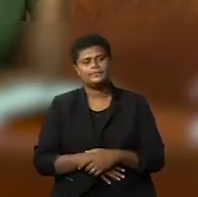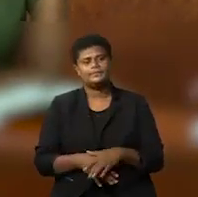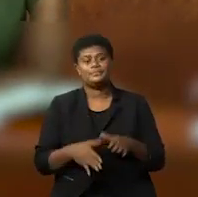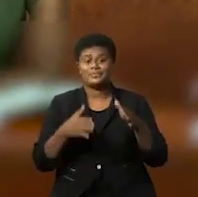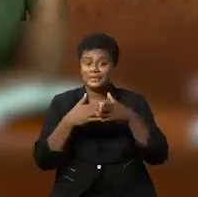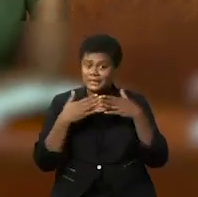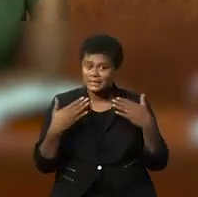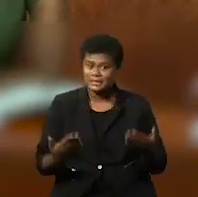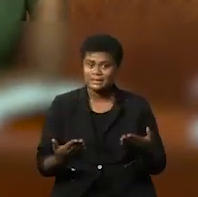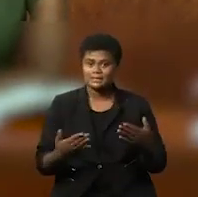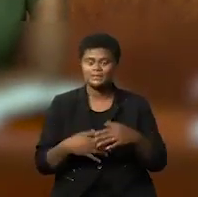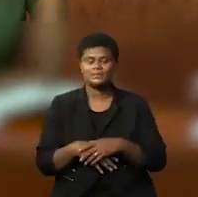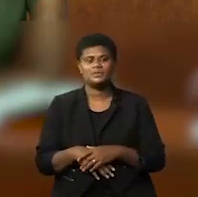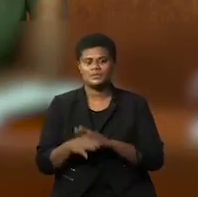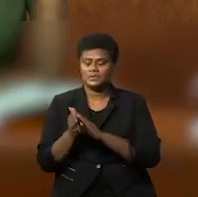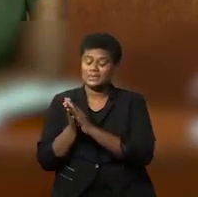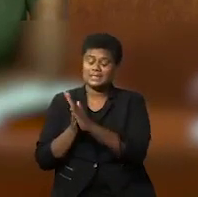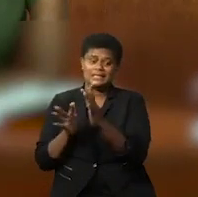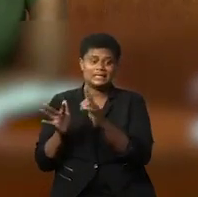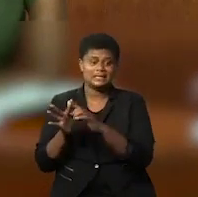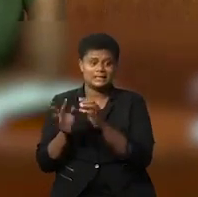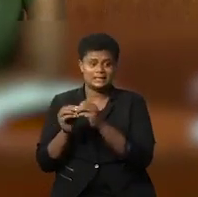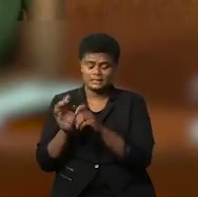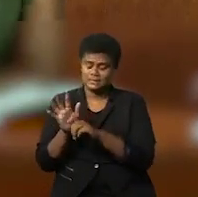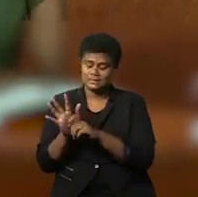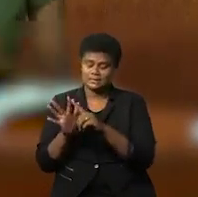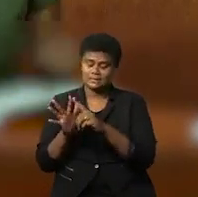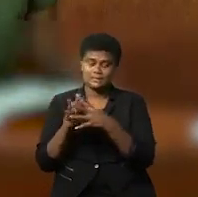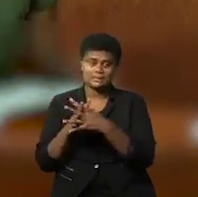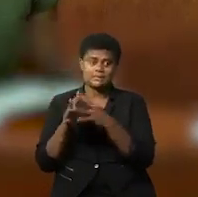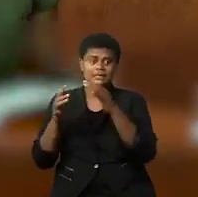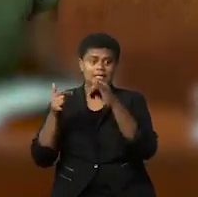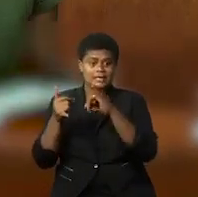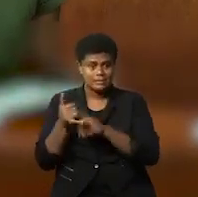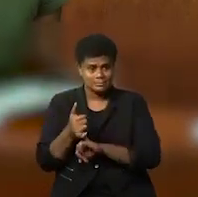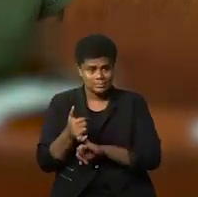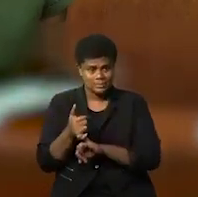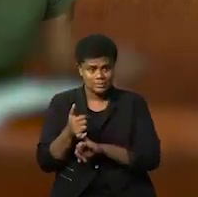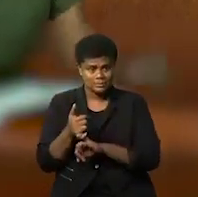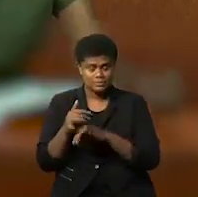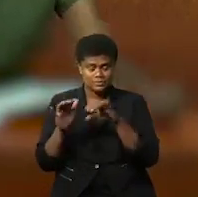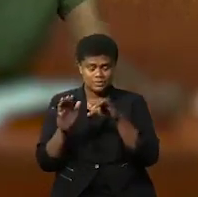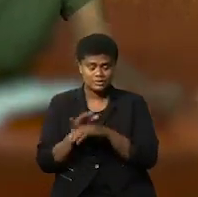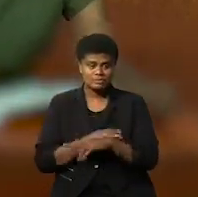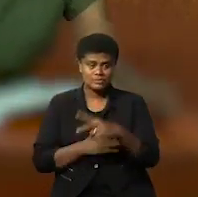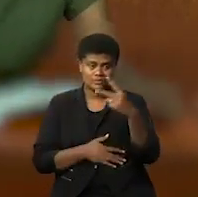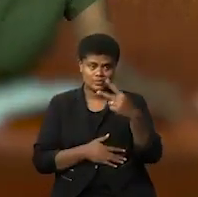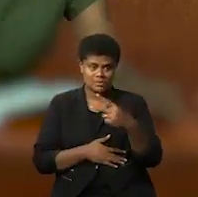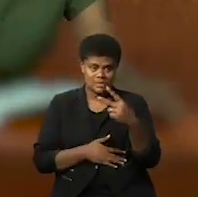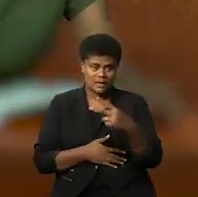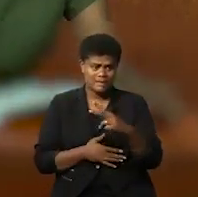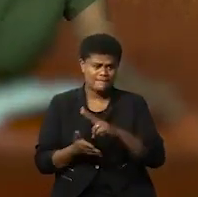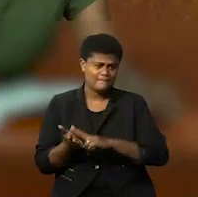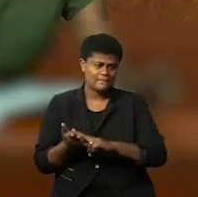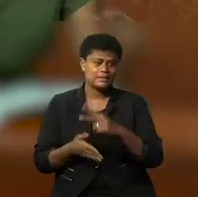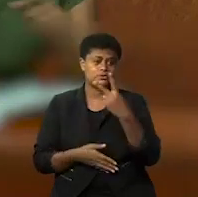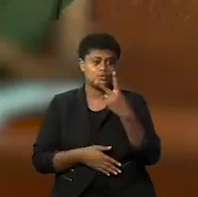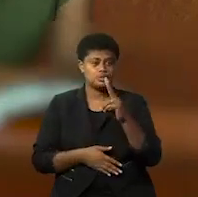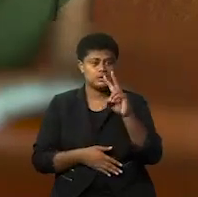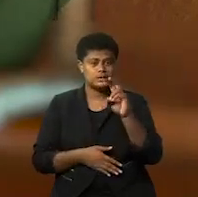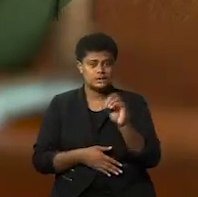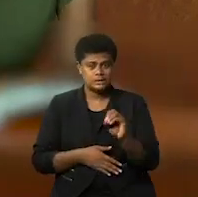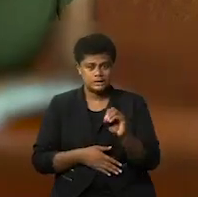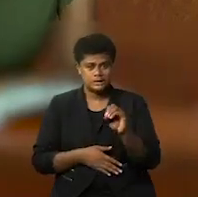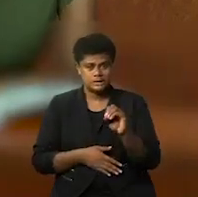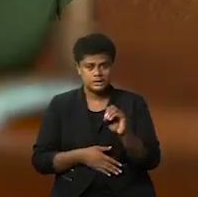to take us to Hebrews chapter 12, verses 20 through to verse 22. May I just read that